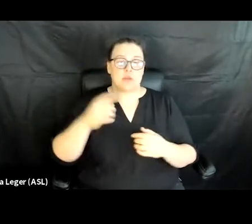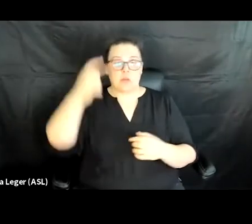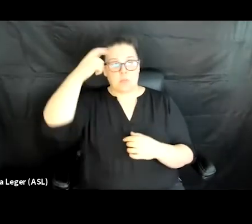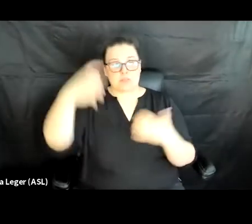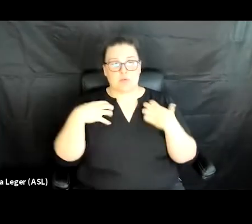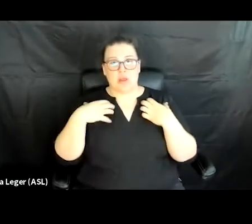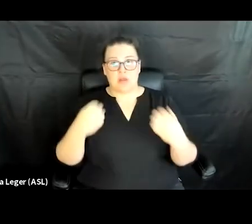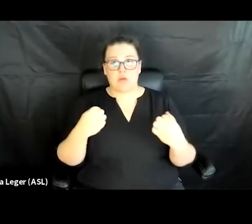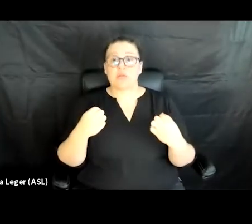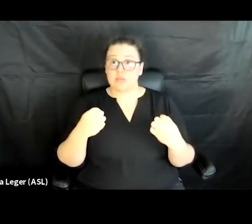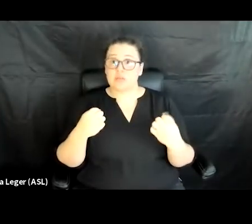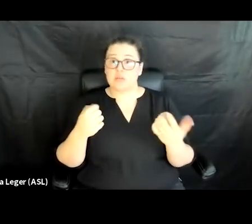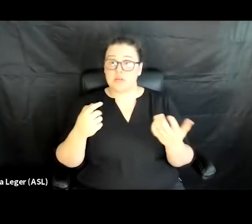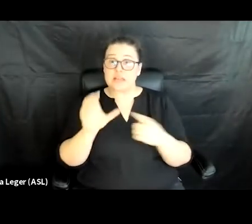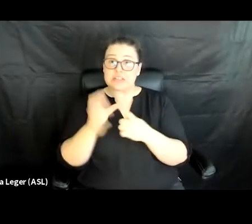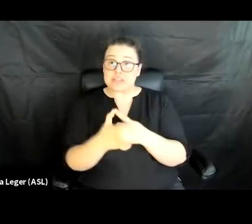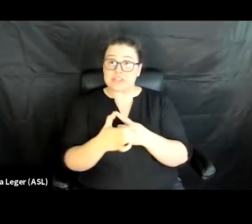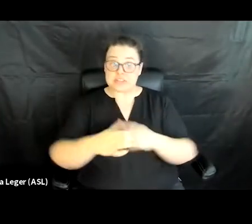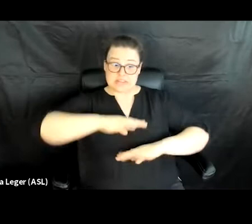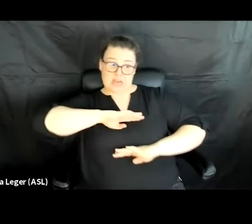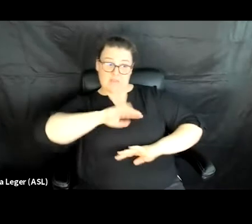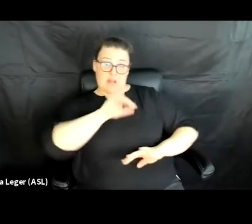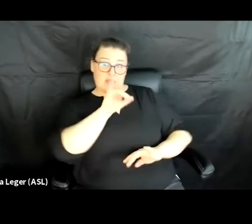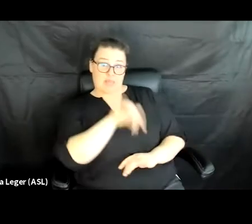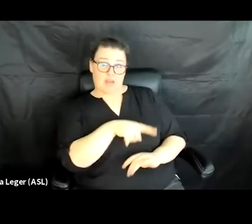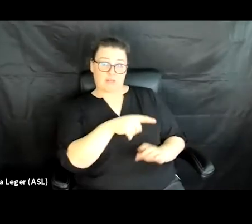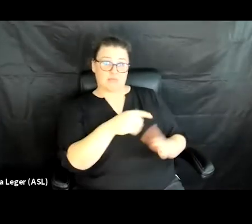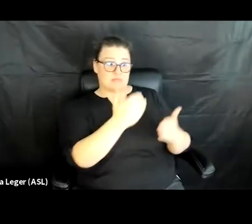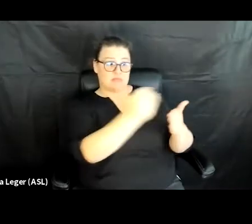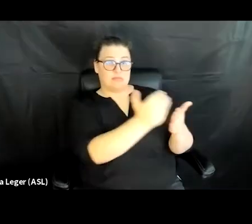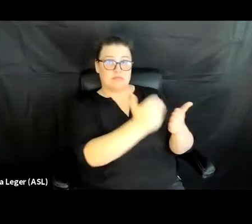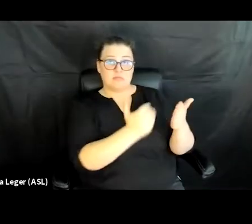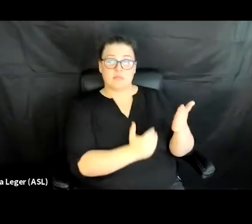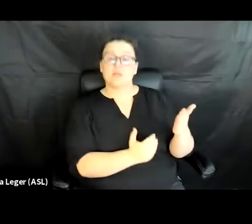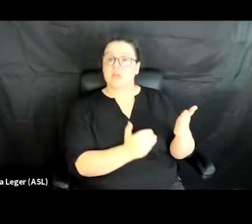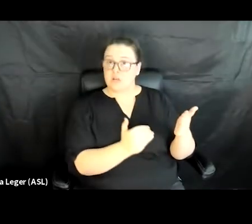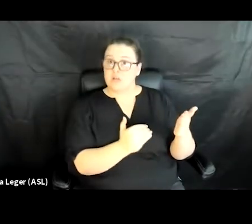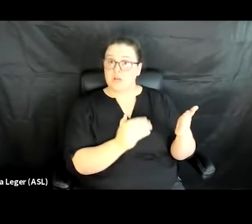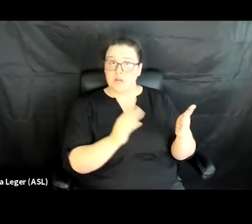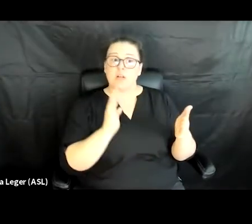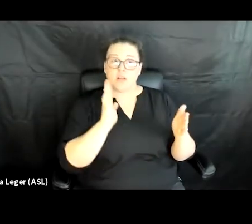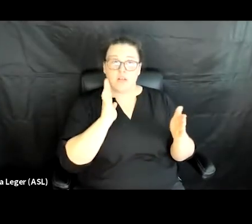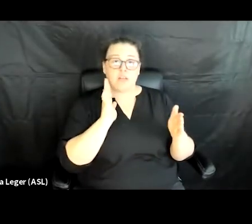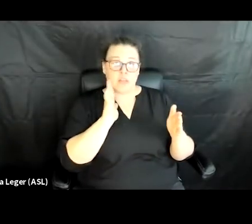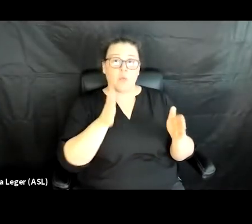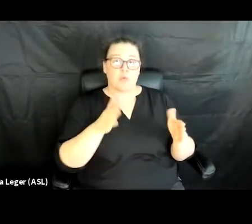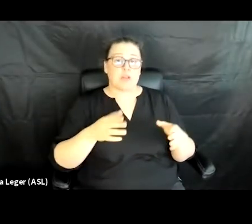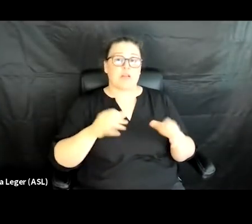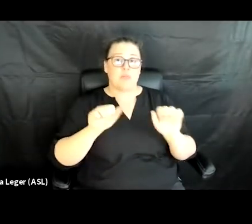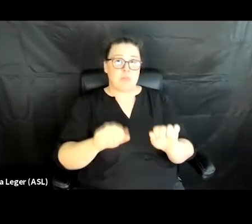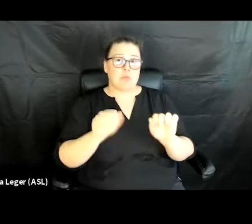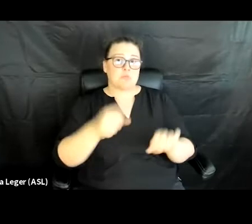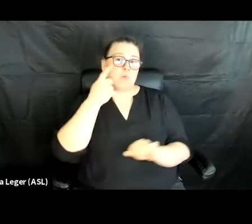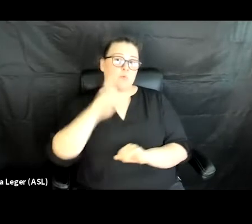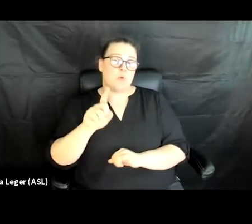those criteria, they are entitled to reasonable accommodations in the workplace under the Americans with Disabilities Act.